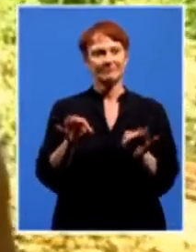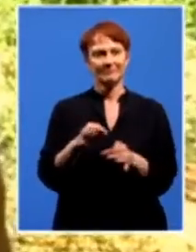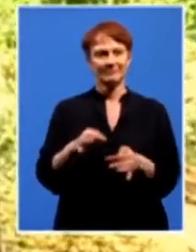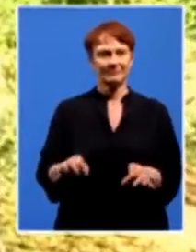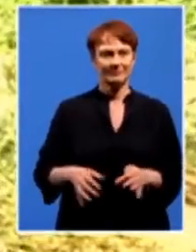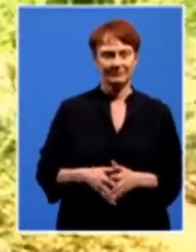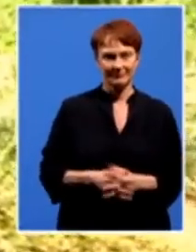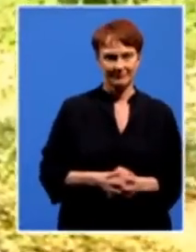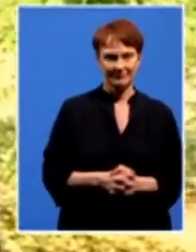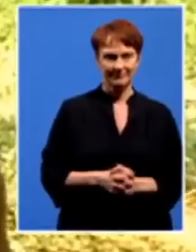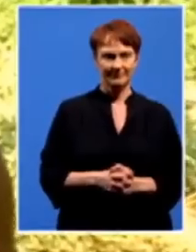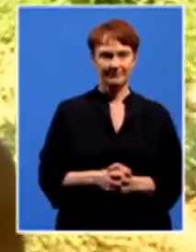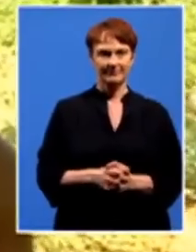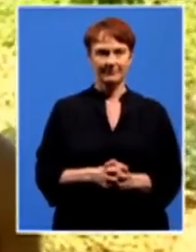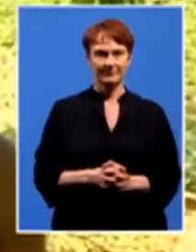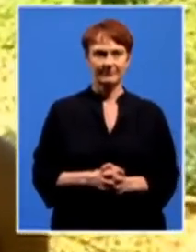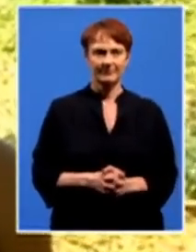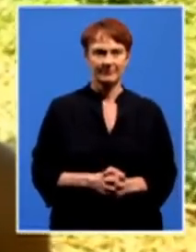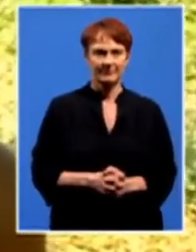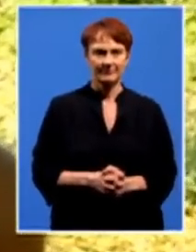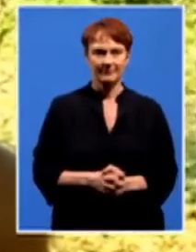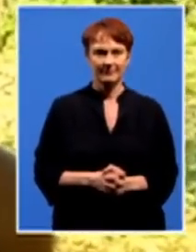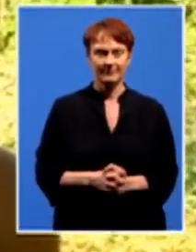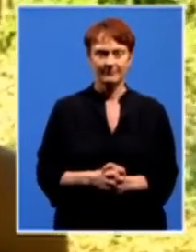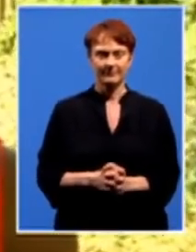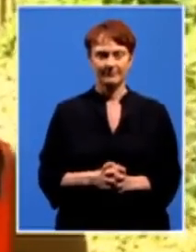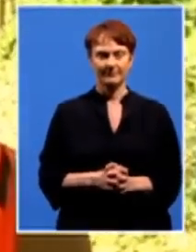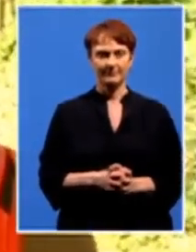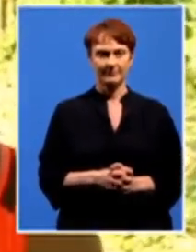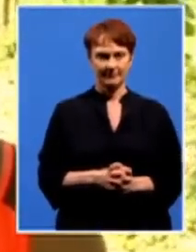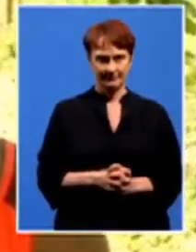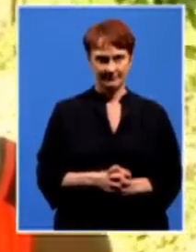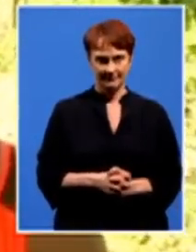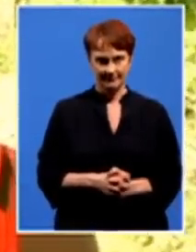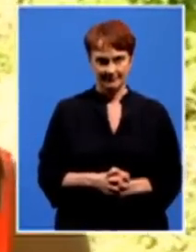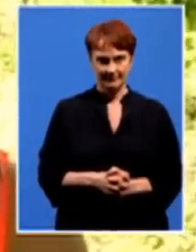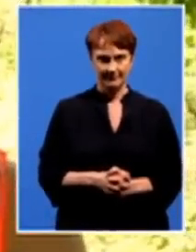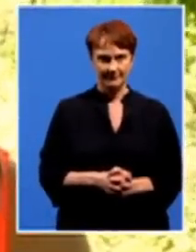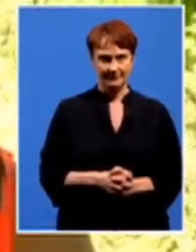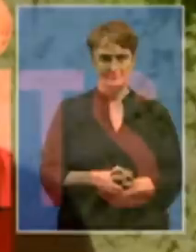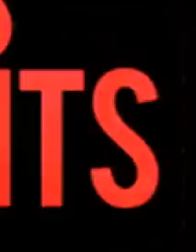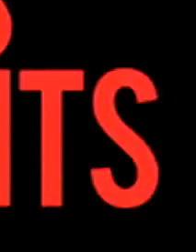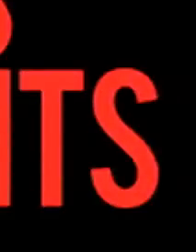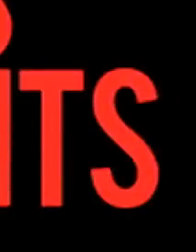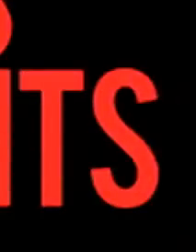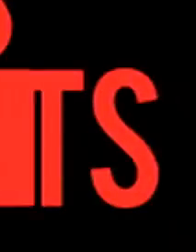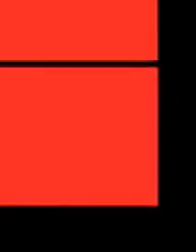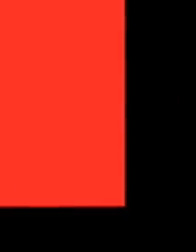swihlangi hambana namuntlha hi swivulavula swa vanhu.